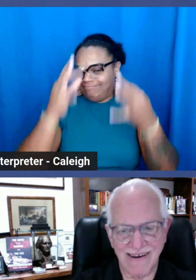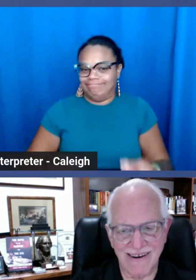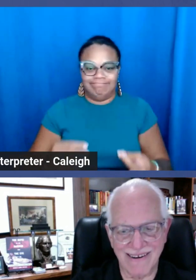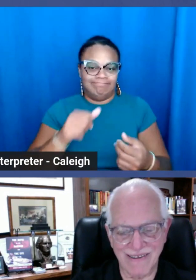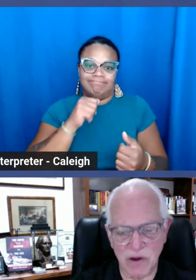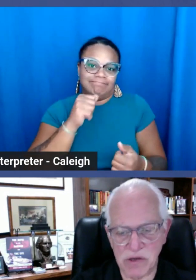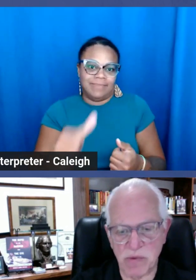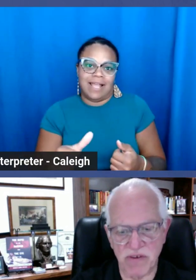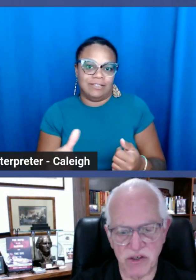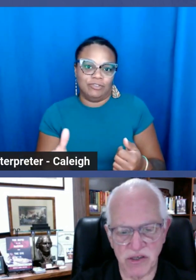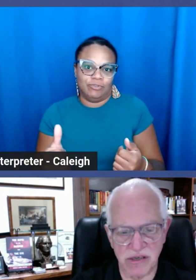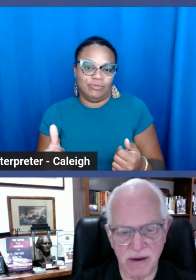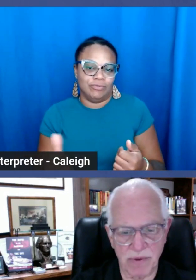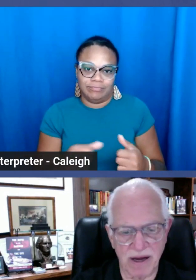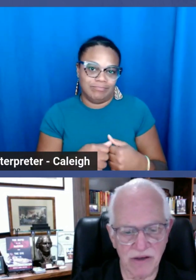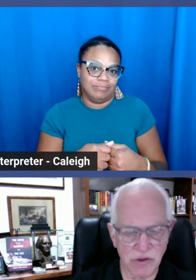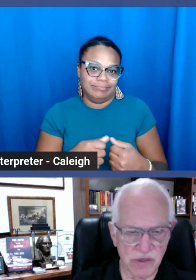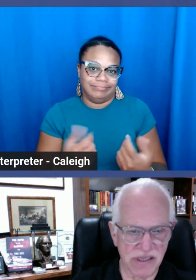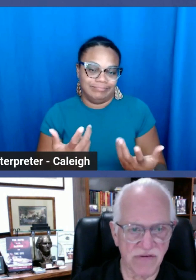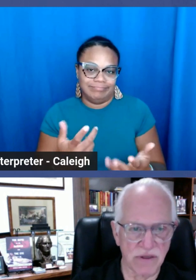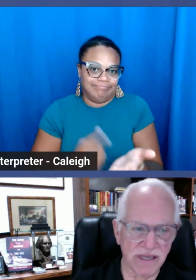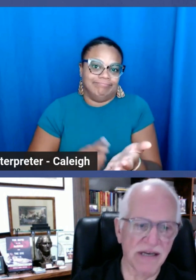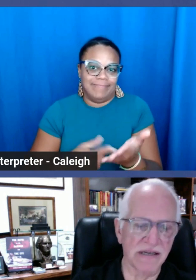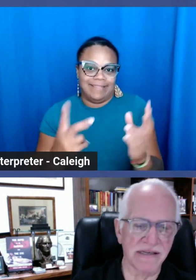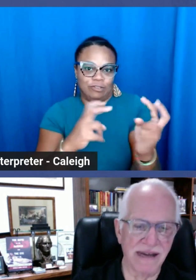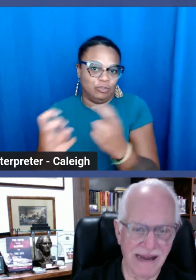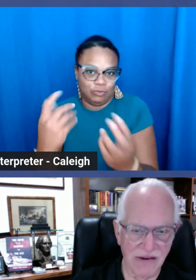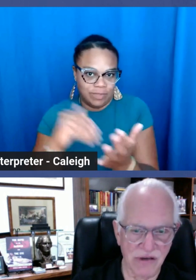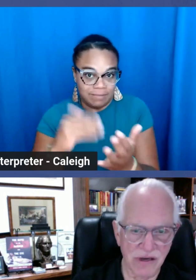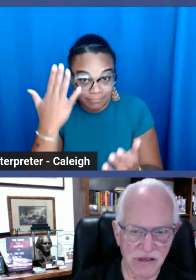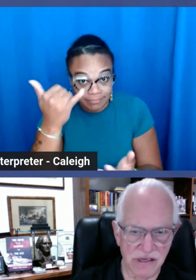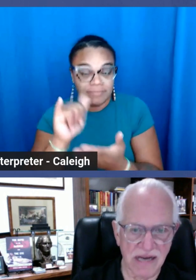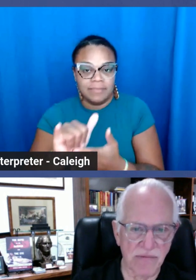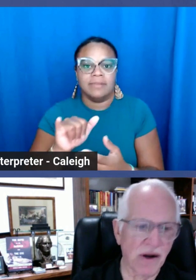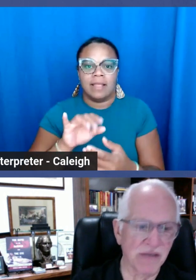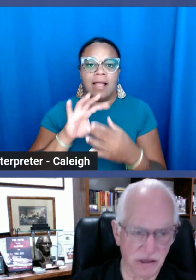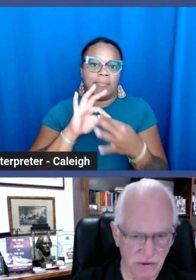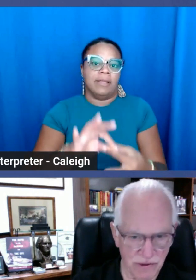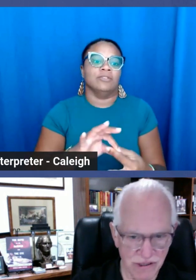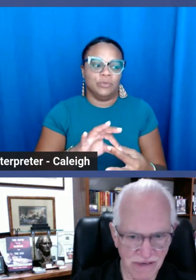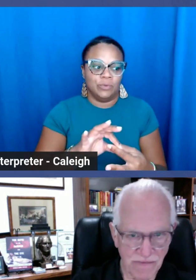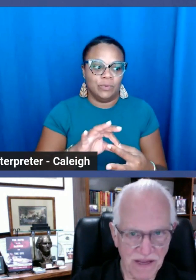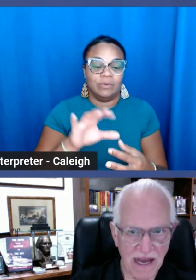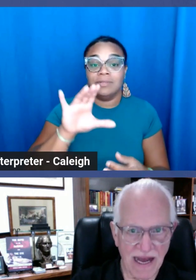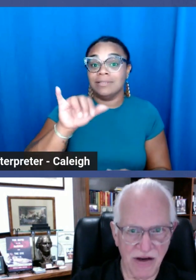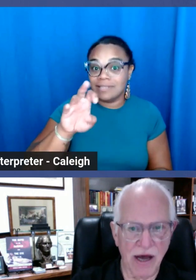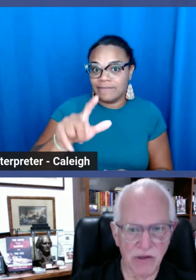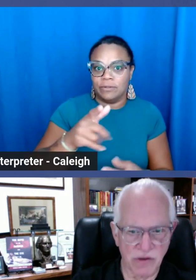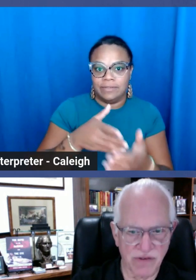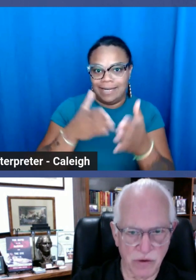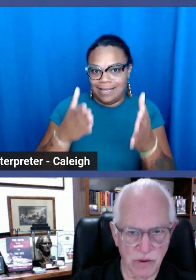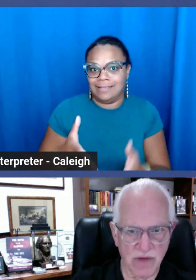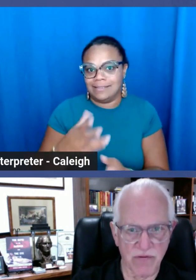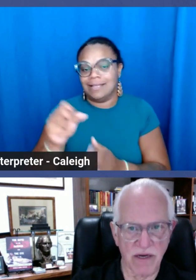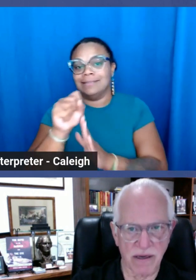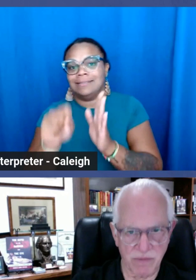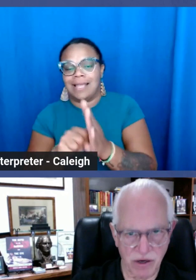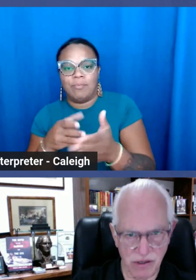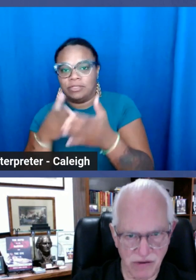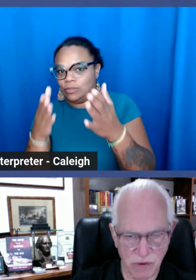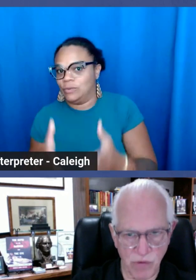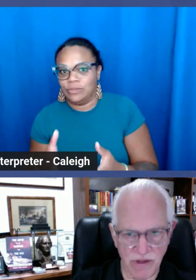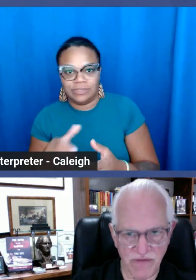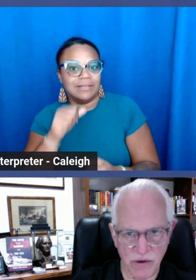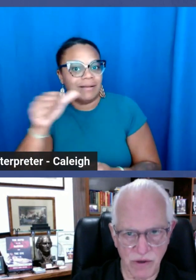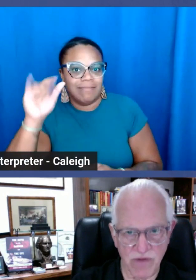because those provisions applied to civil litigants and state prosecutors and not to the federal government. And